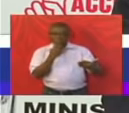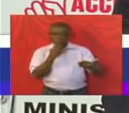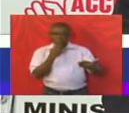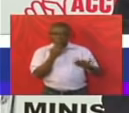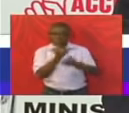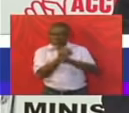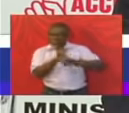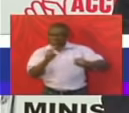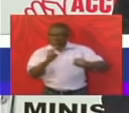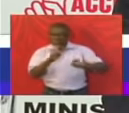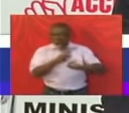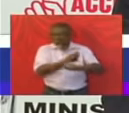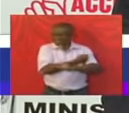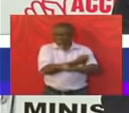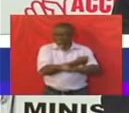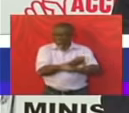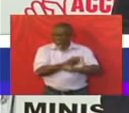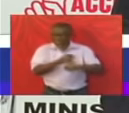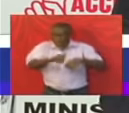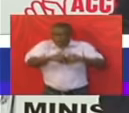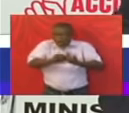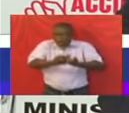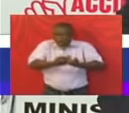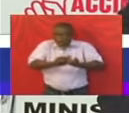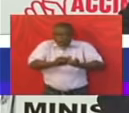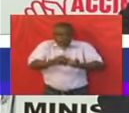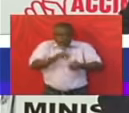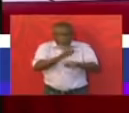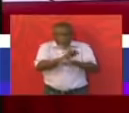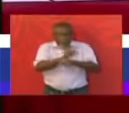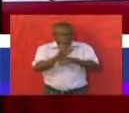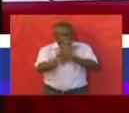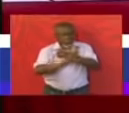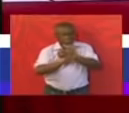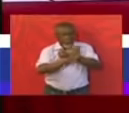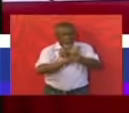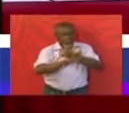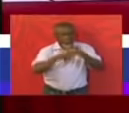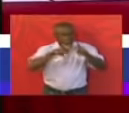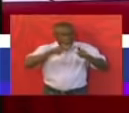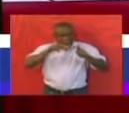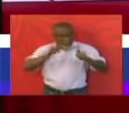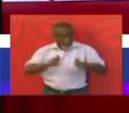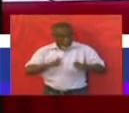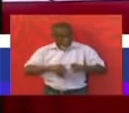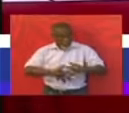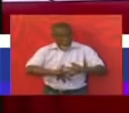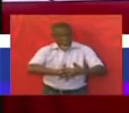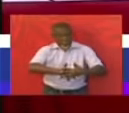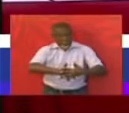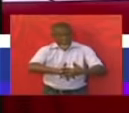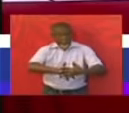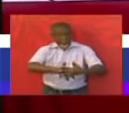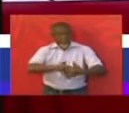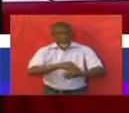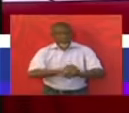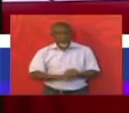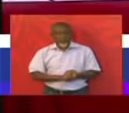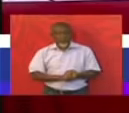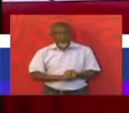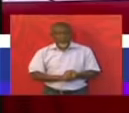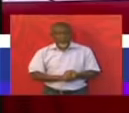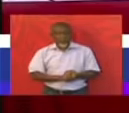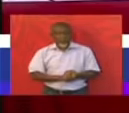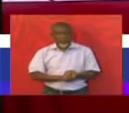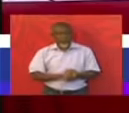of the vaccine and how it works in protecting pregnant women? Right. So yes, and of course, this is the first question I think everyone will